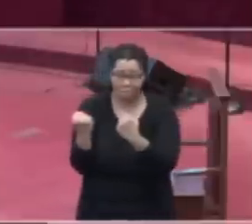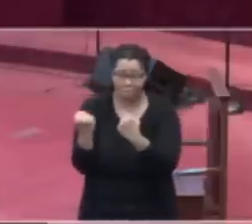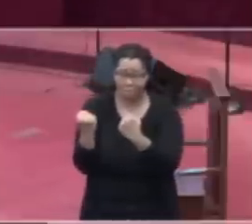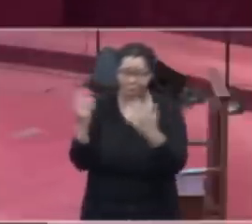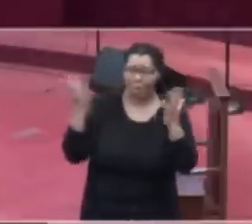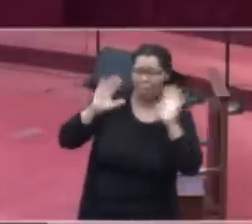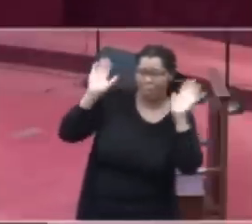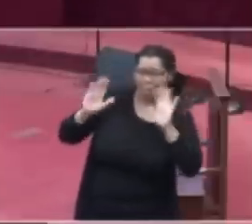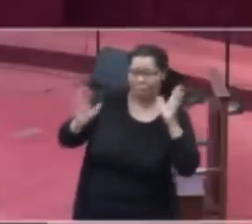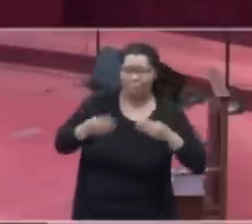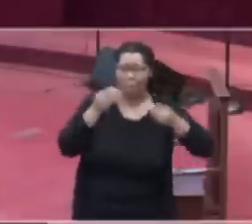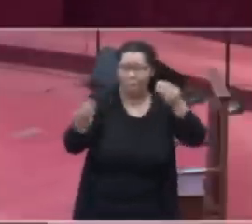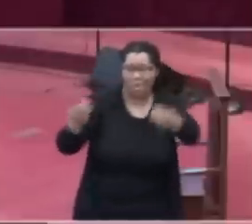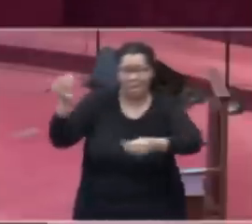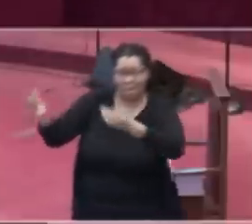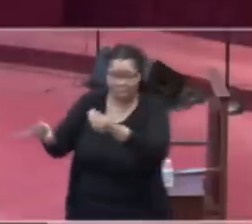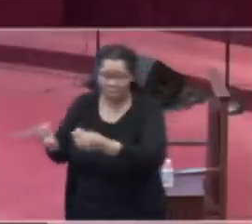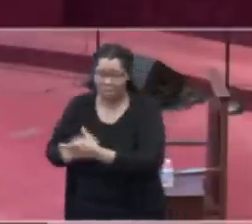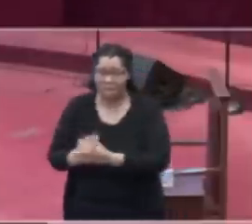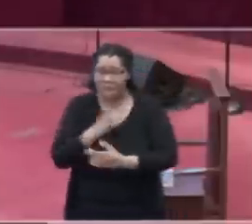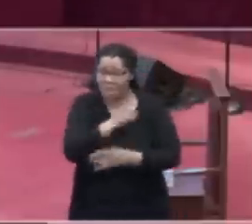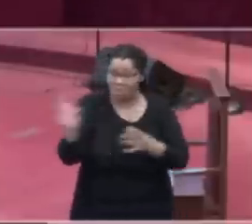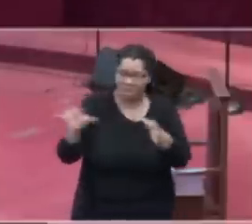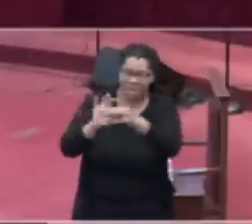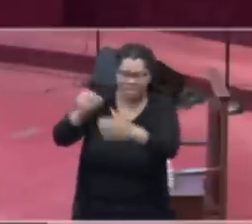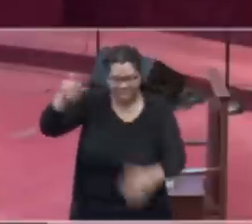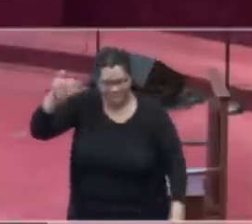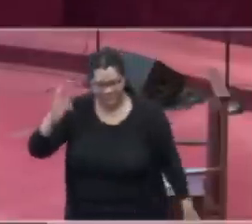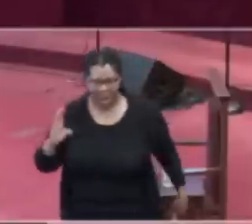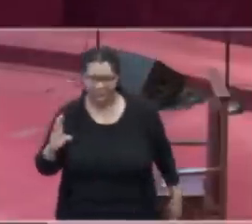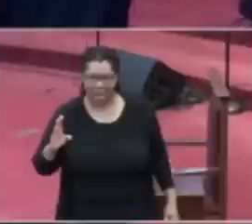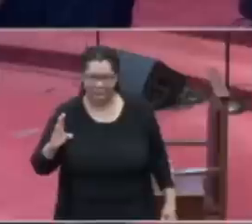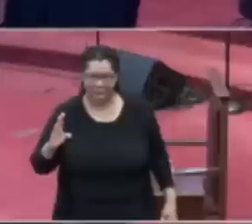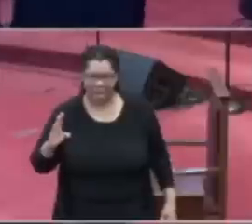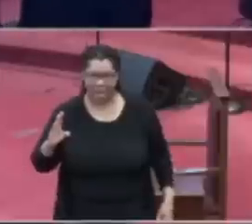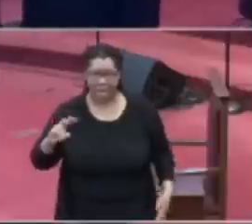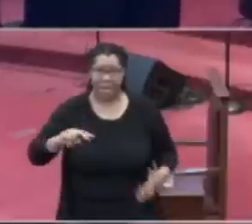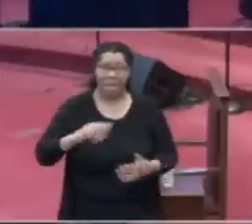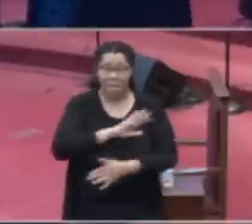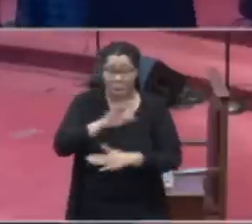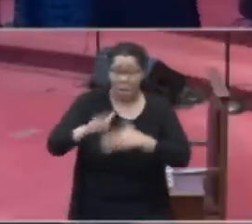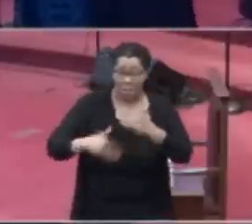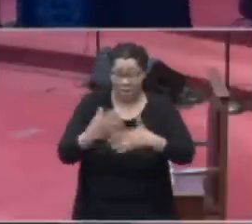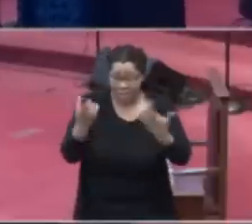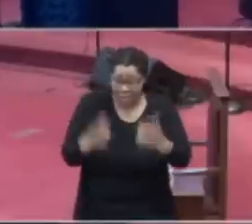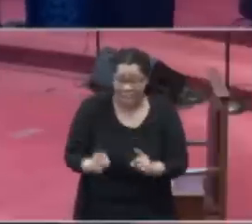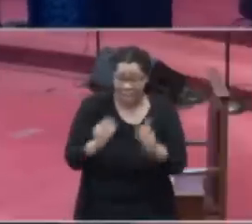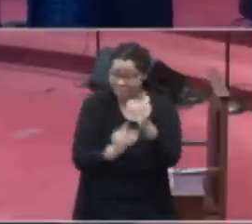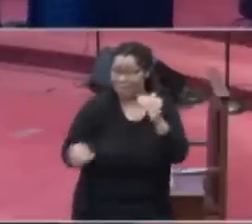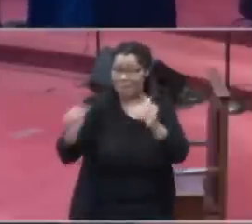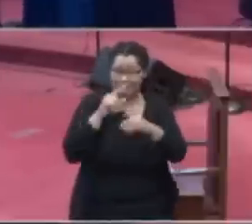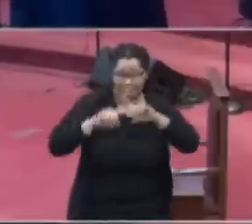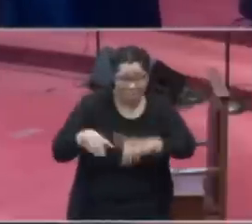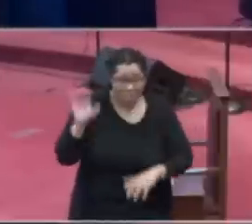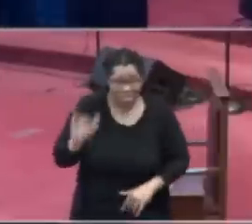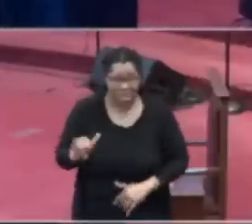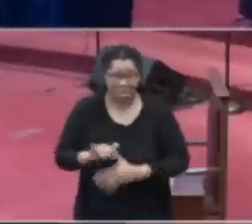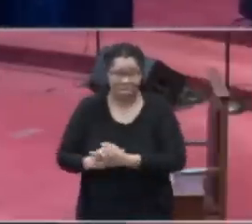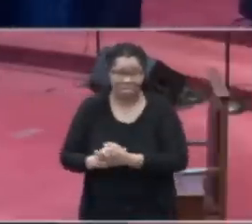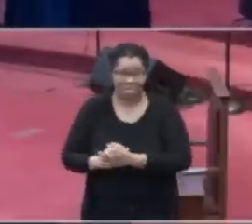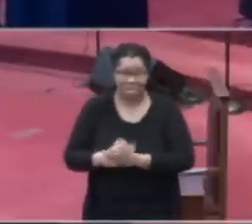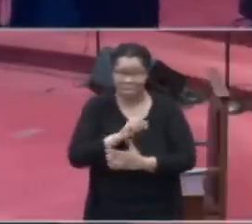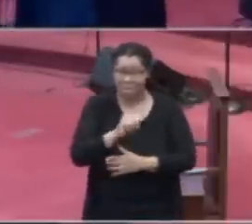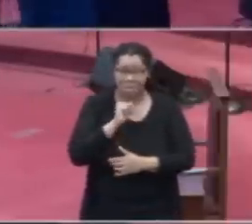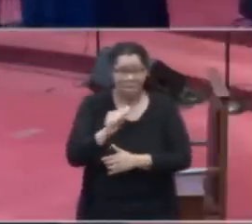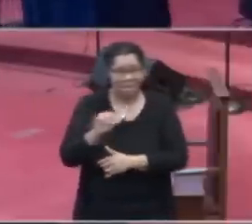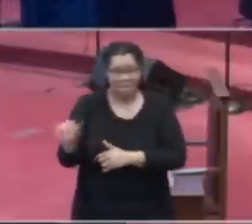awesome provision, and the fact that you're connected to it, made progress on it, elevated because of it. You are not who